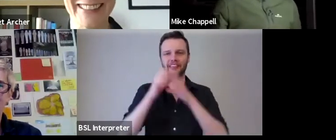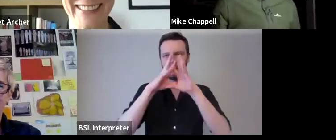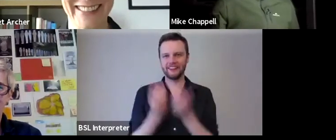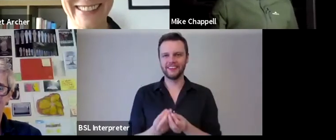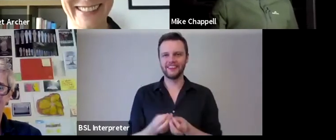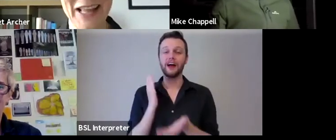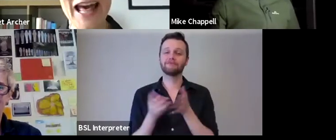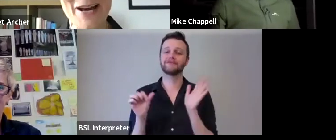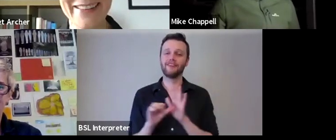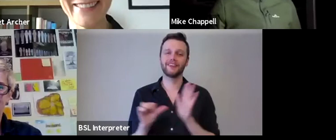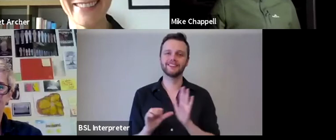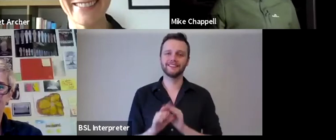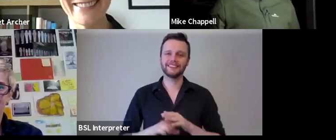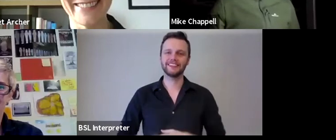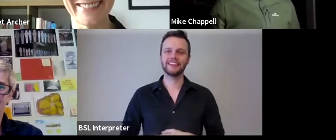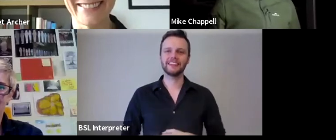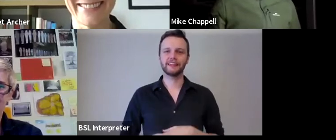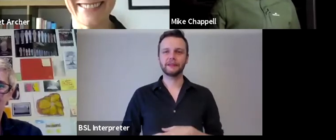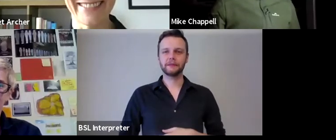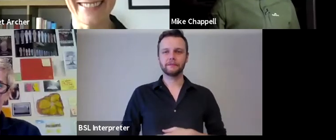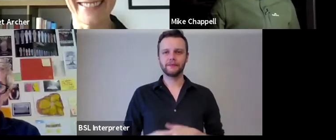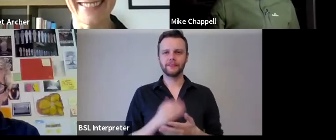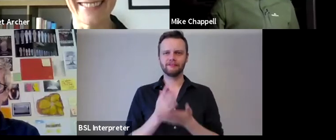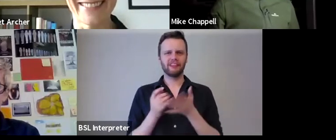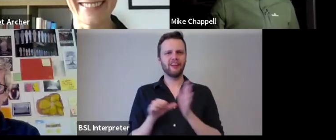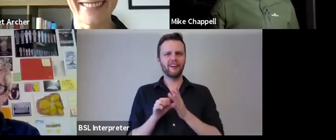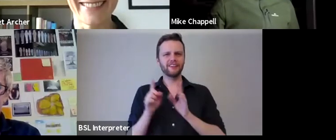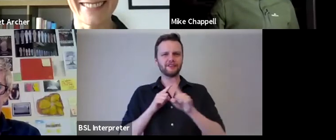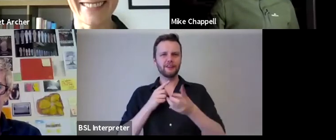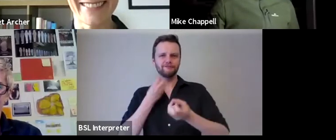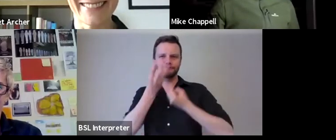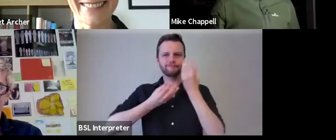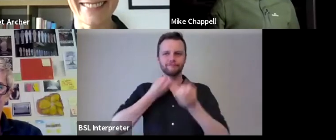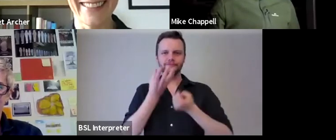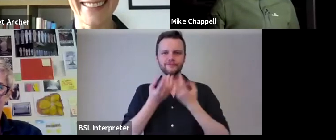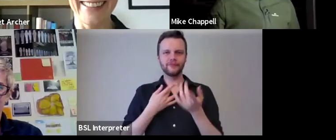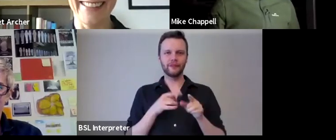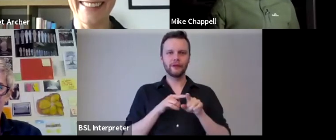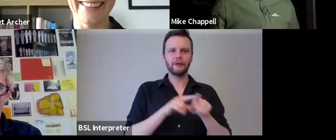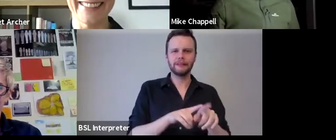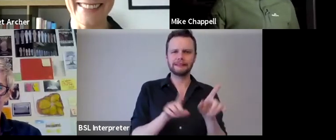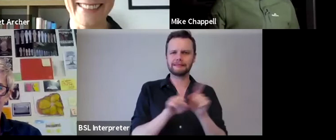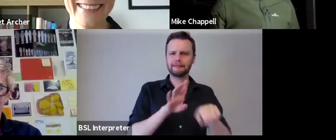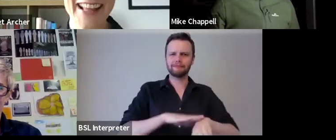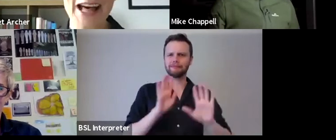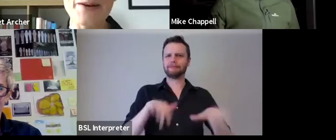hard. Yeah, it's really hard to be, yeah, it's really hard to be a poet and like, you know, a researcher at the same time. So